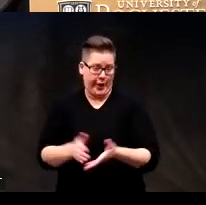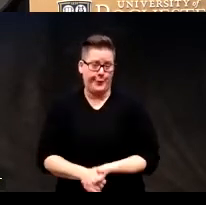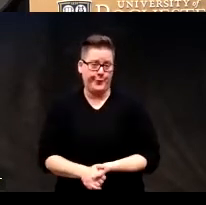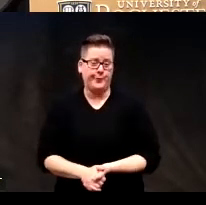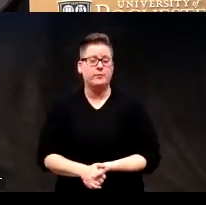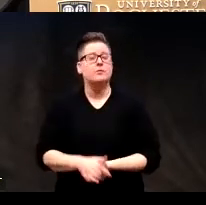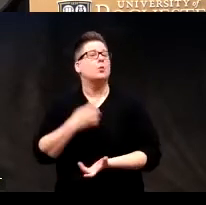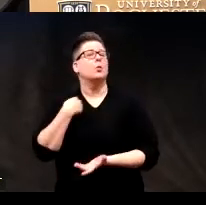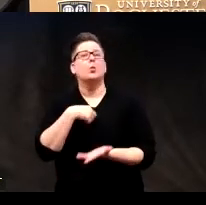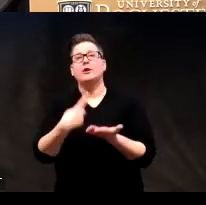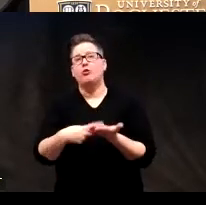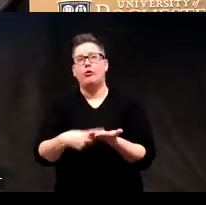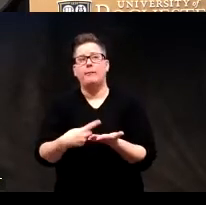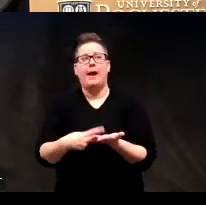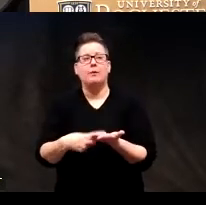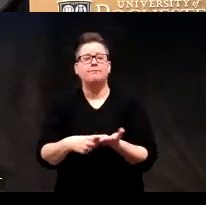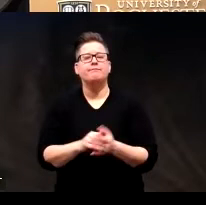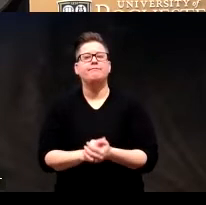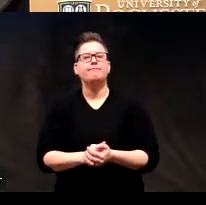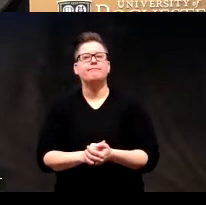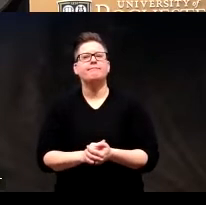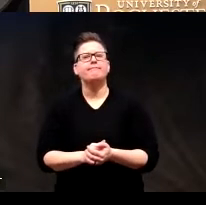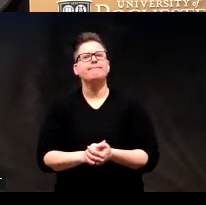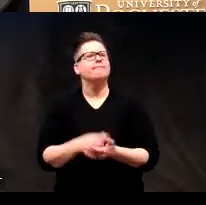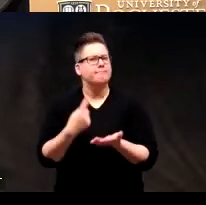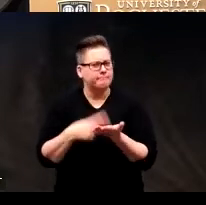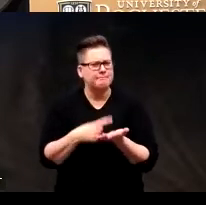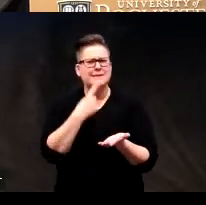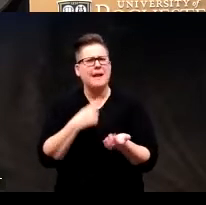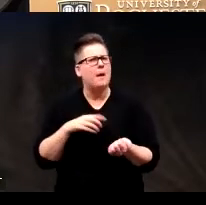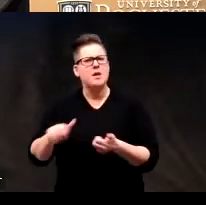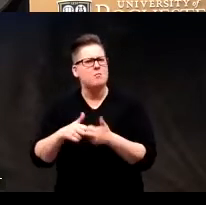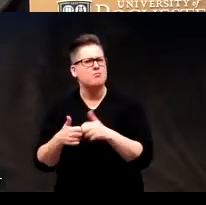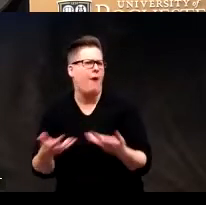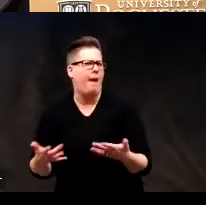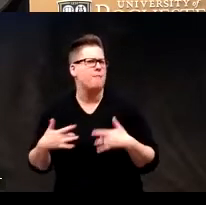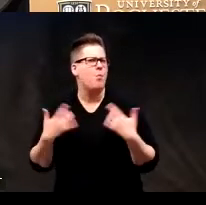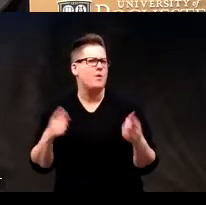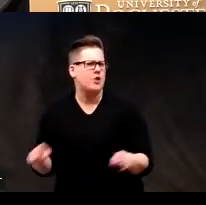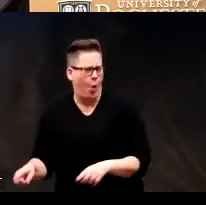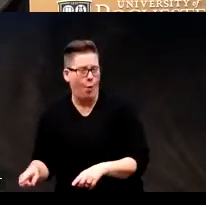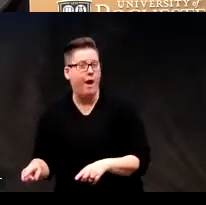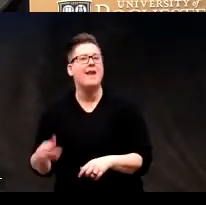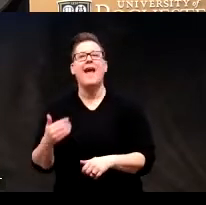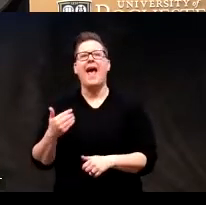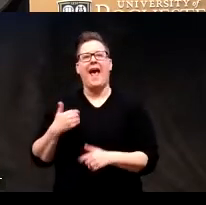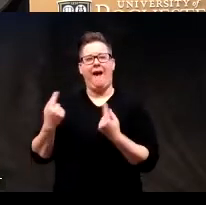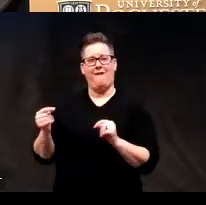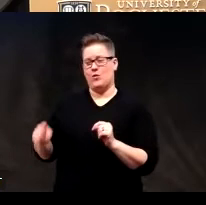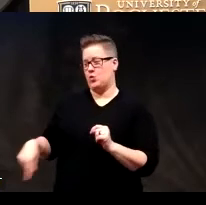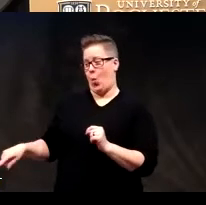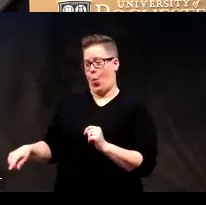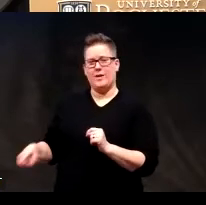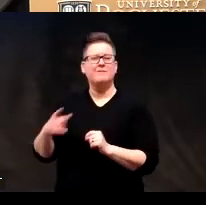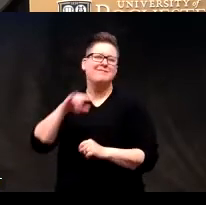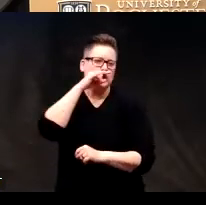we talk about, you know, describe this child's problems, tell me what's going on. And then we have toys, because the